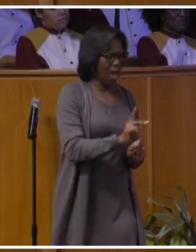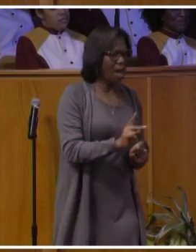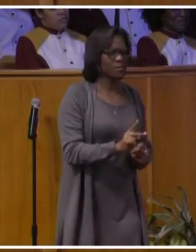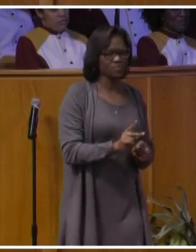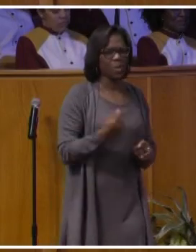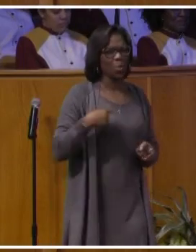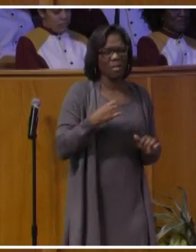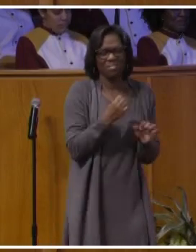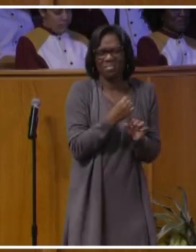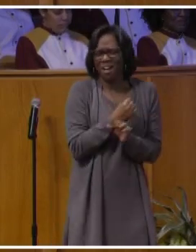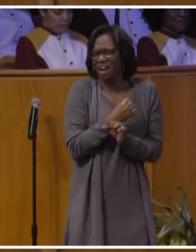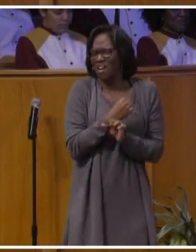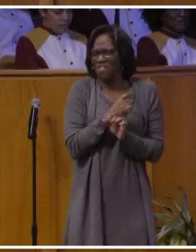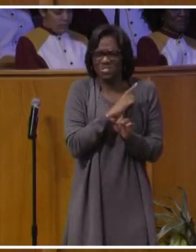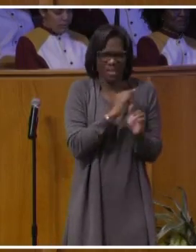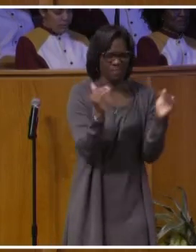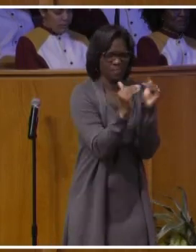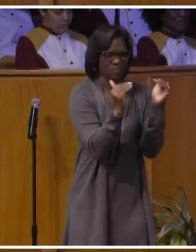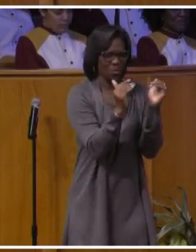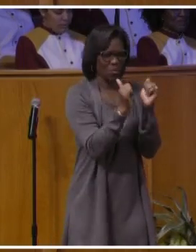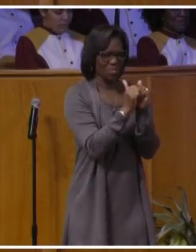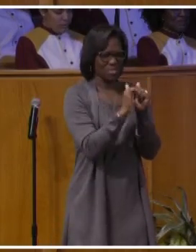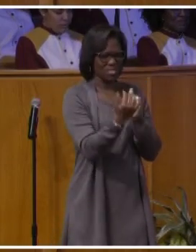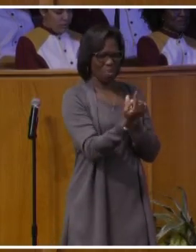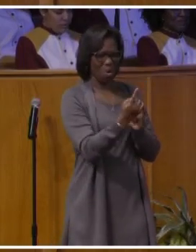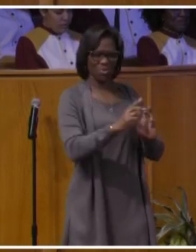We love getting even with folk.